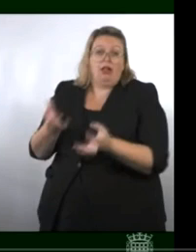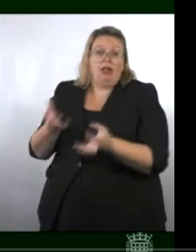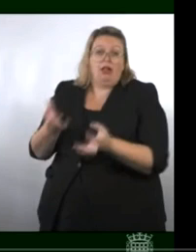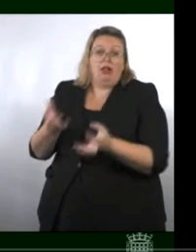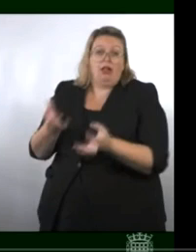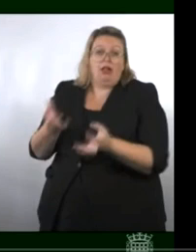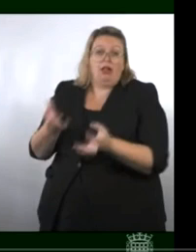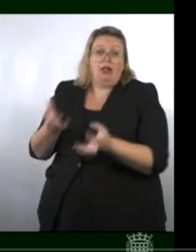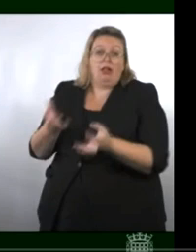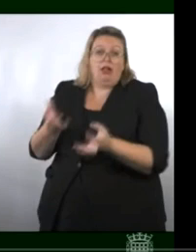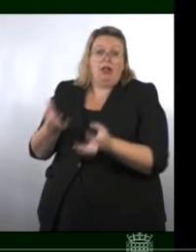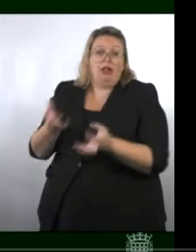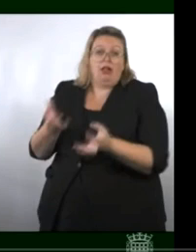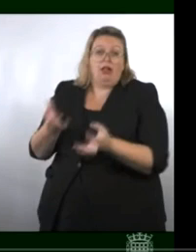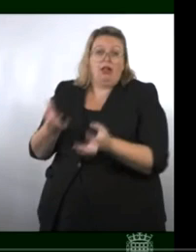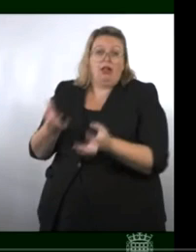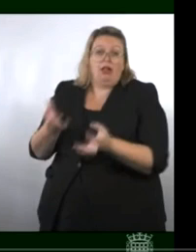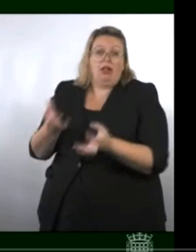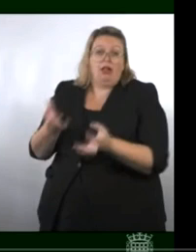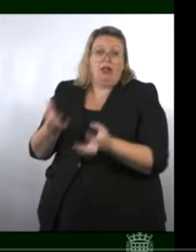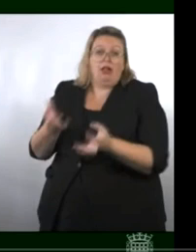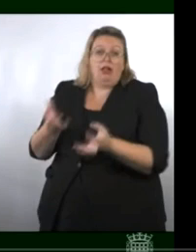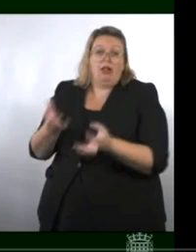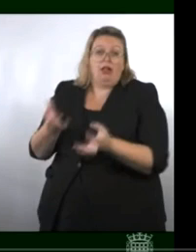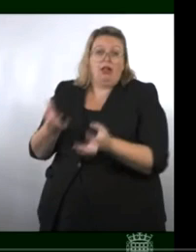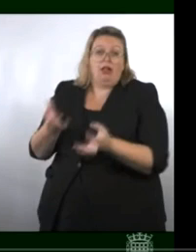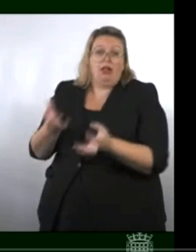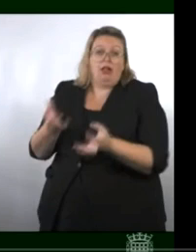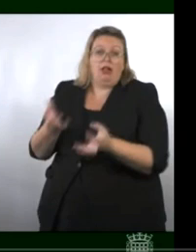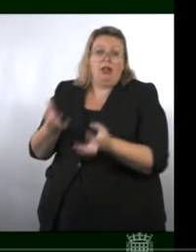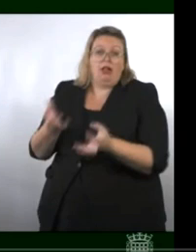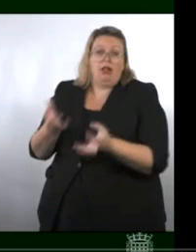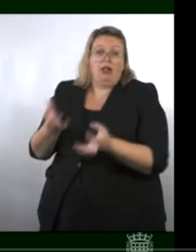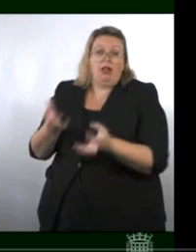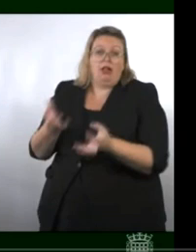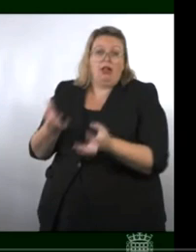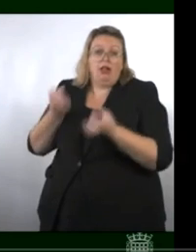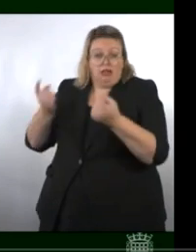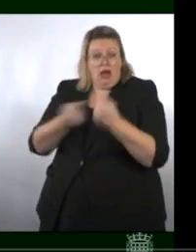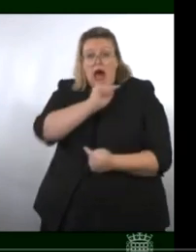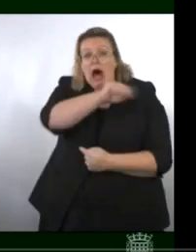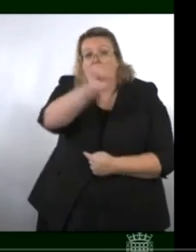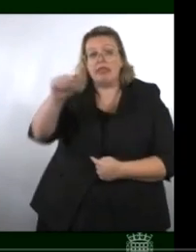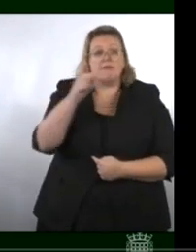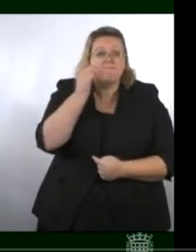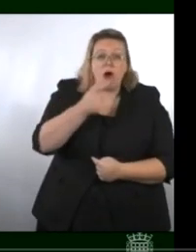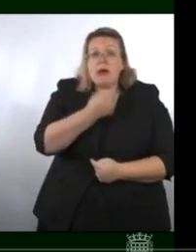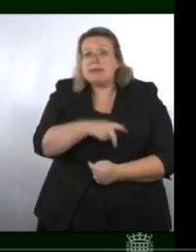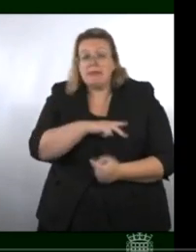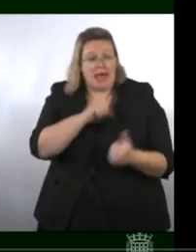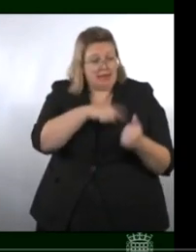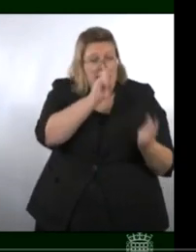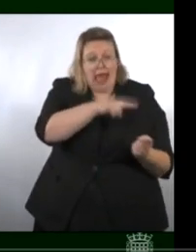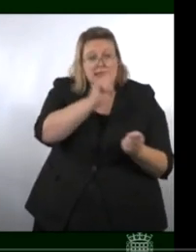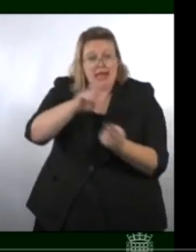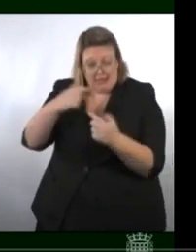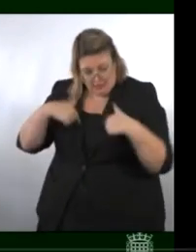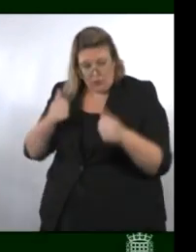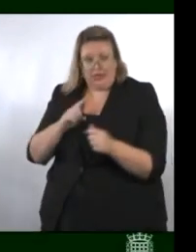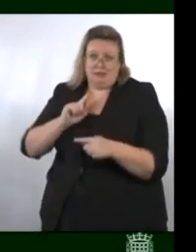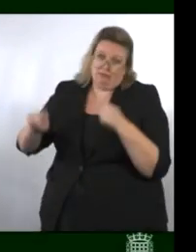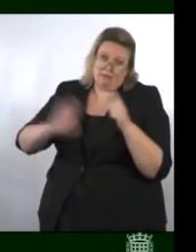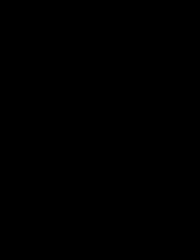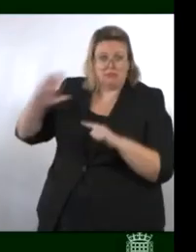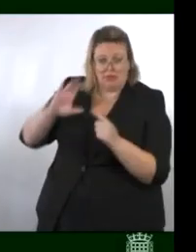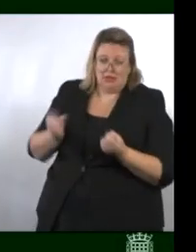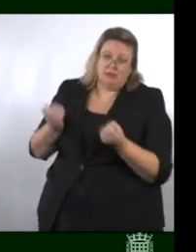at down. Don't look at what's right in front of you. Don't look at your current situation. To the population to get through this crisis, and we will continue